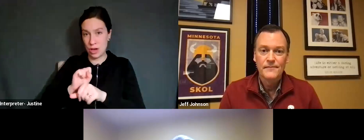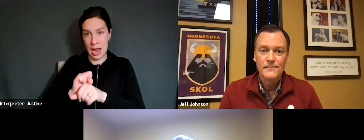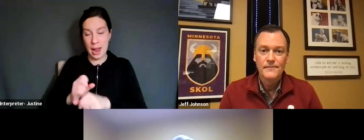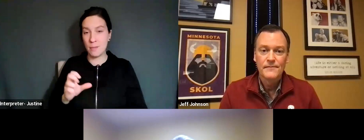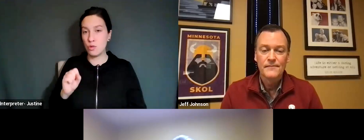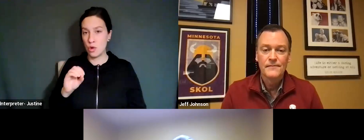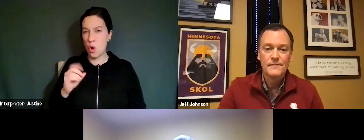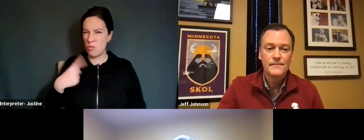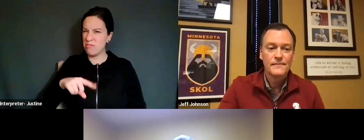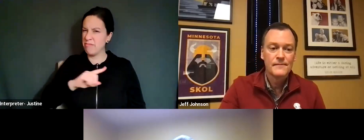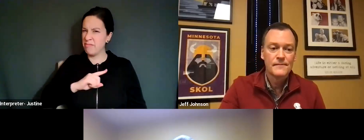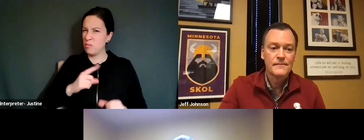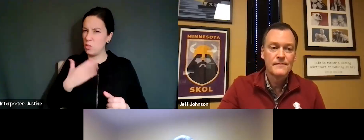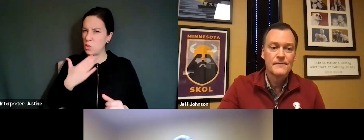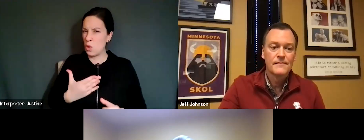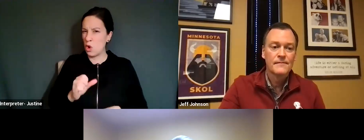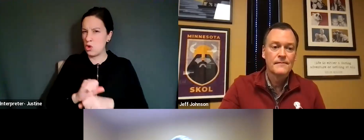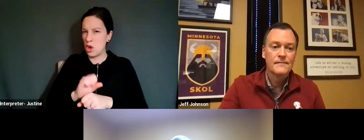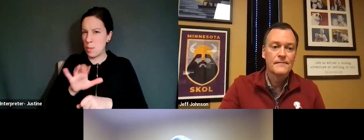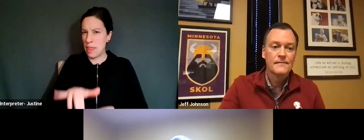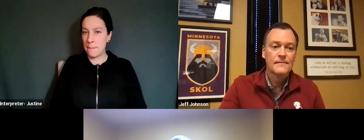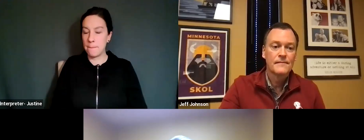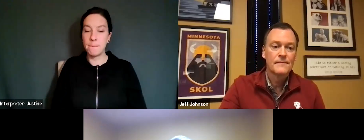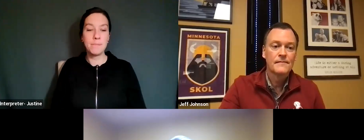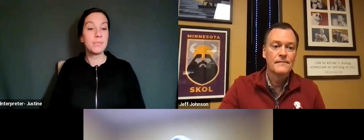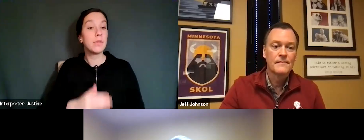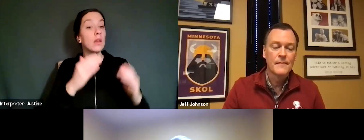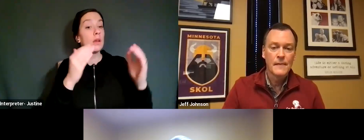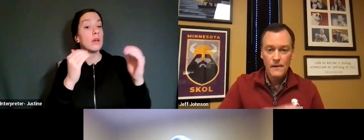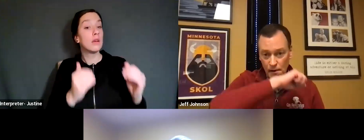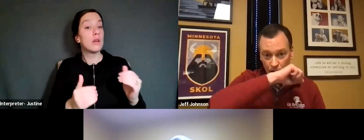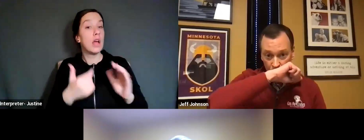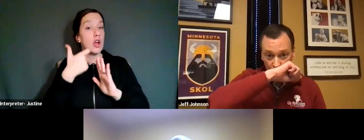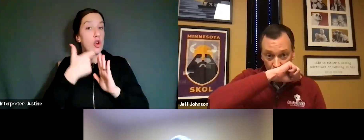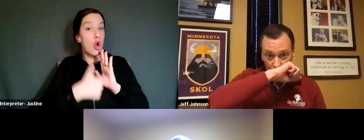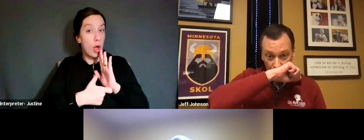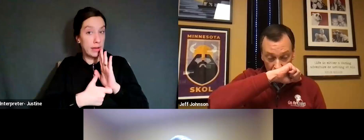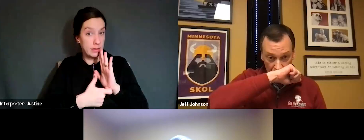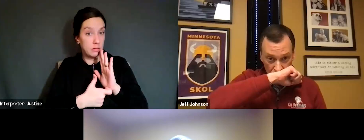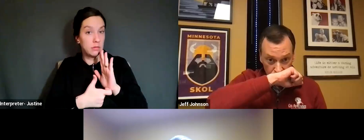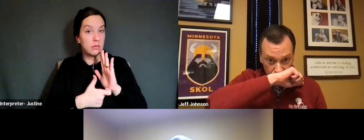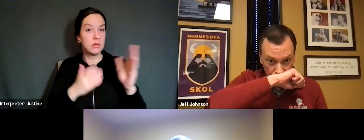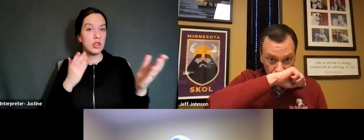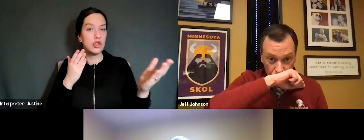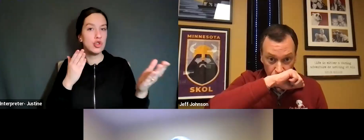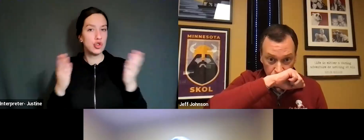Okay. We have a question going back to the cost of raising a service dog.